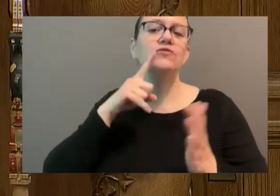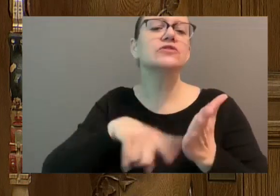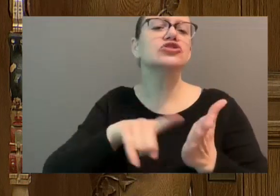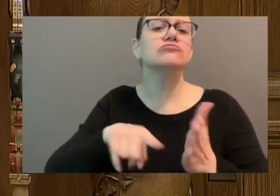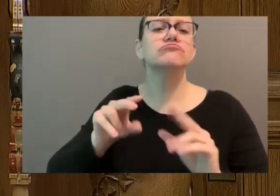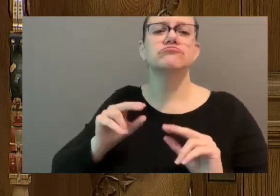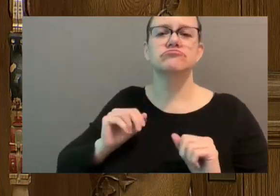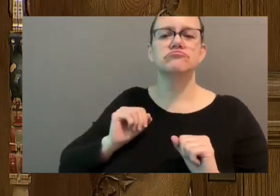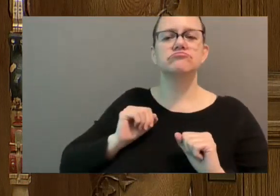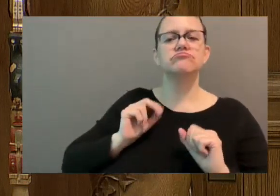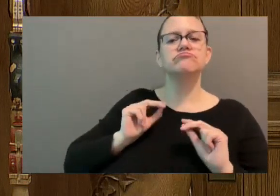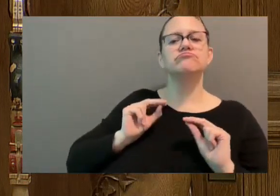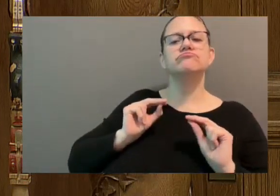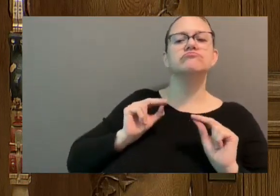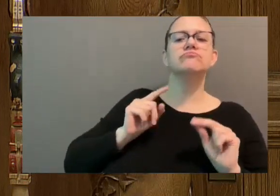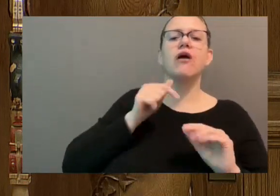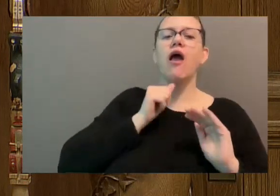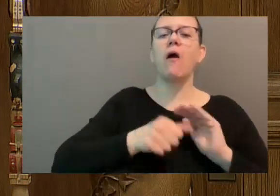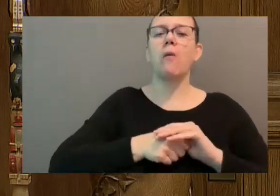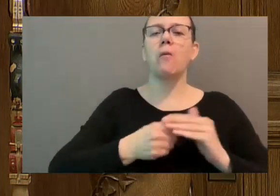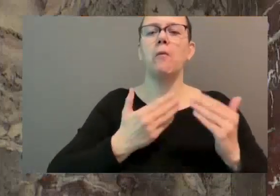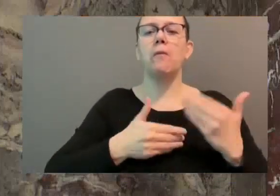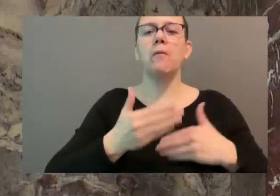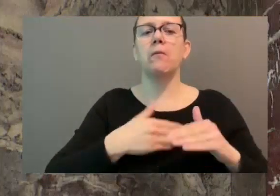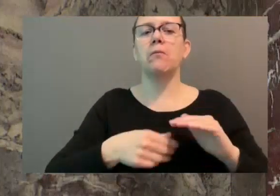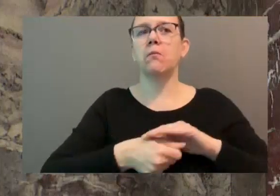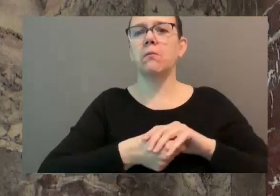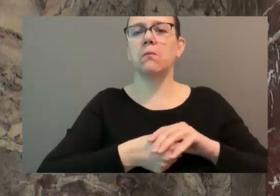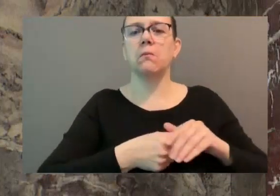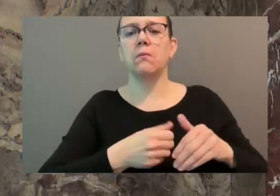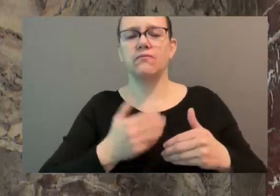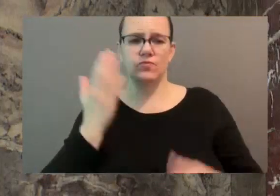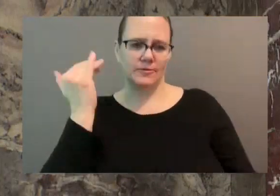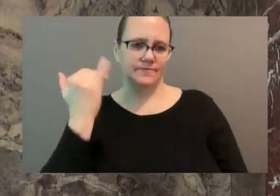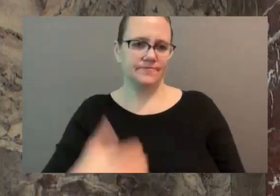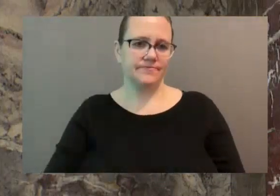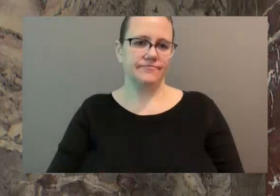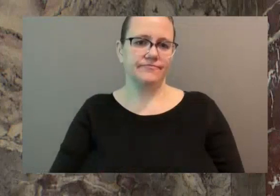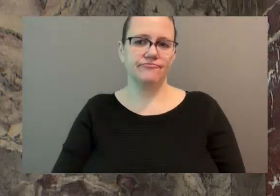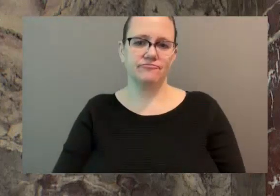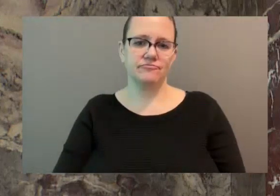Minister of Energy and Mines. Thank you, Mr. Speaker.